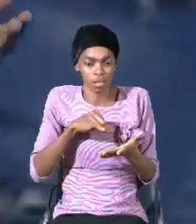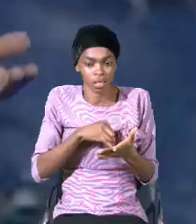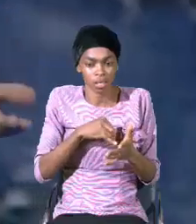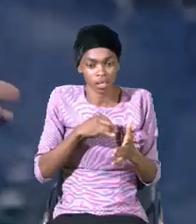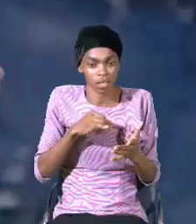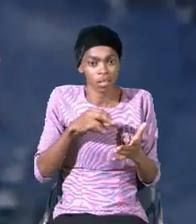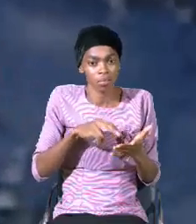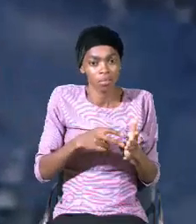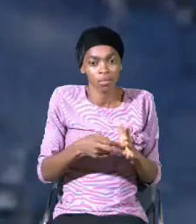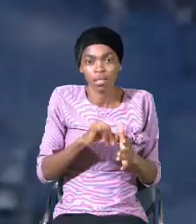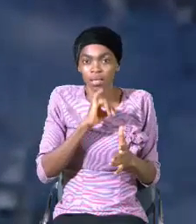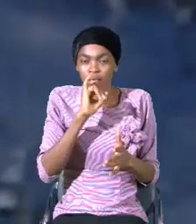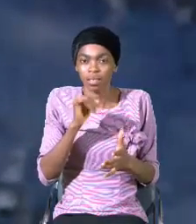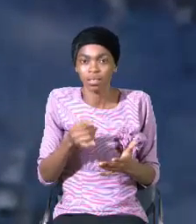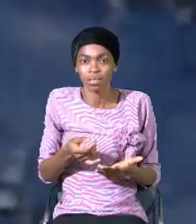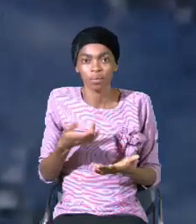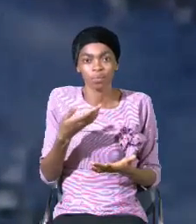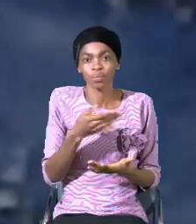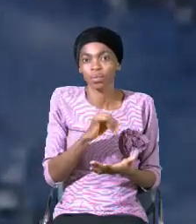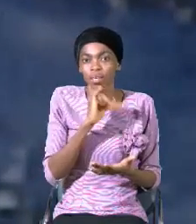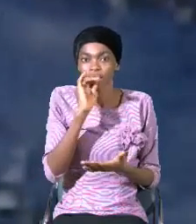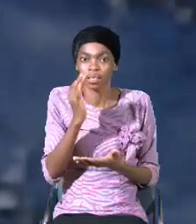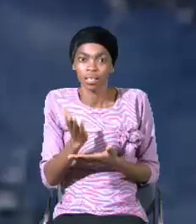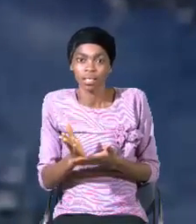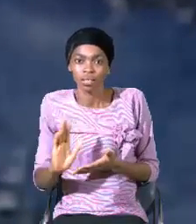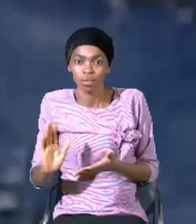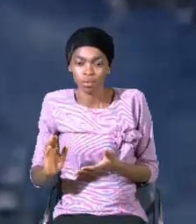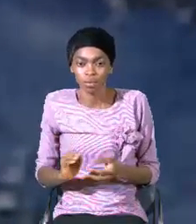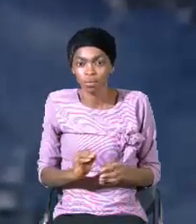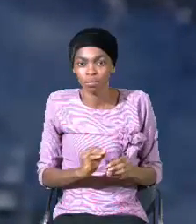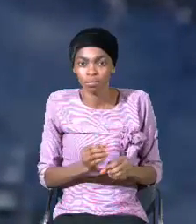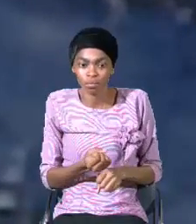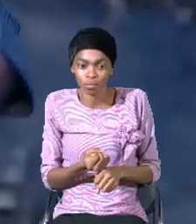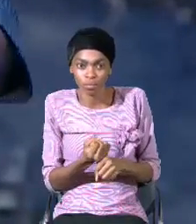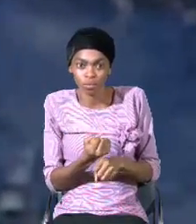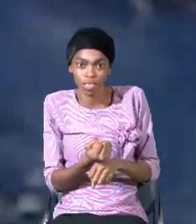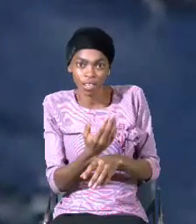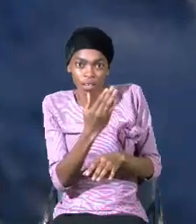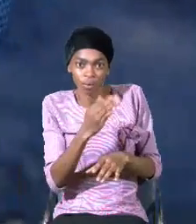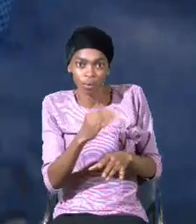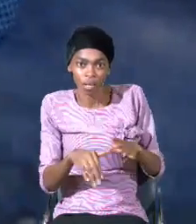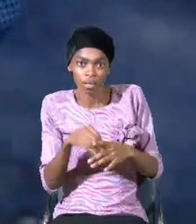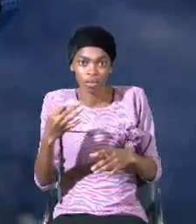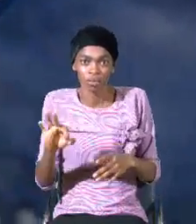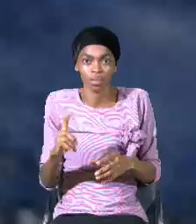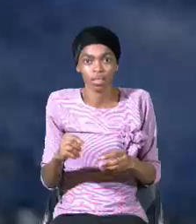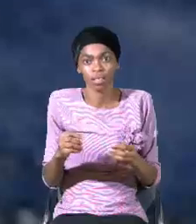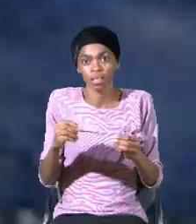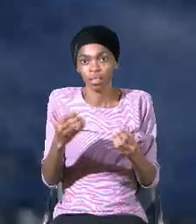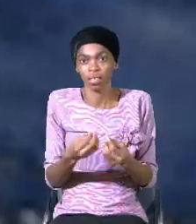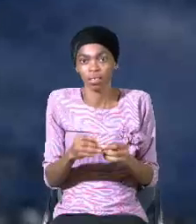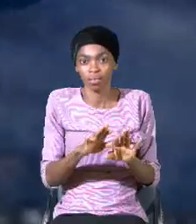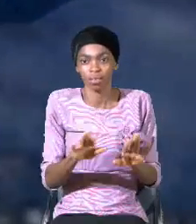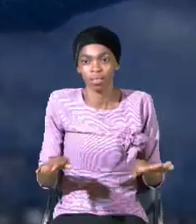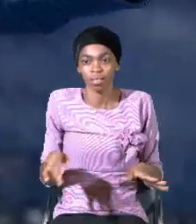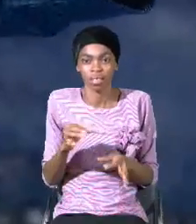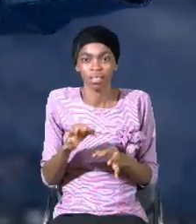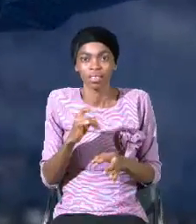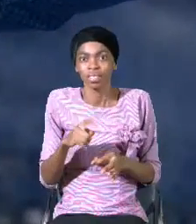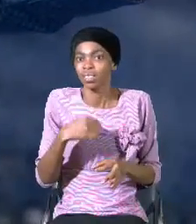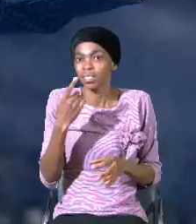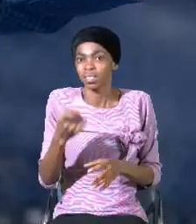little bulging out of the ground, like a little hill. They make an Himalayas